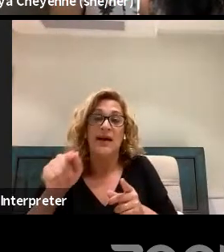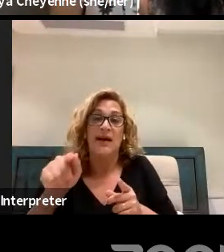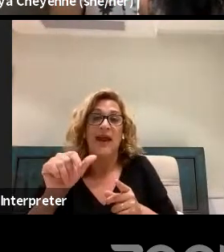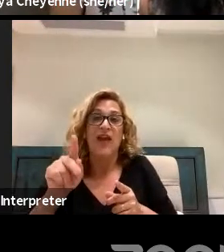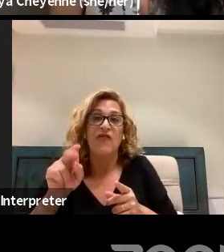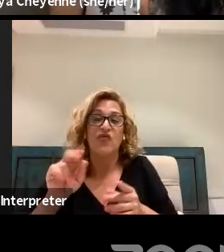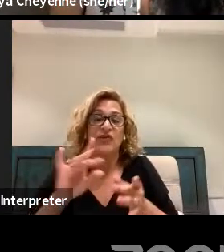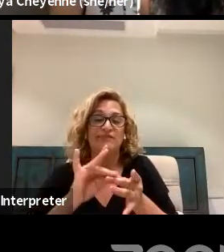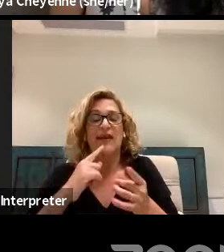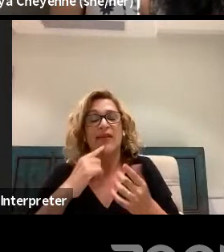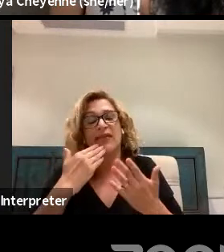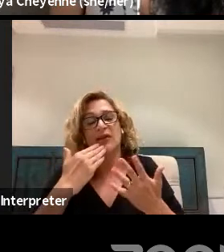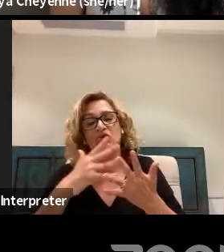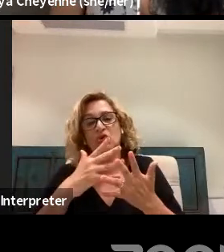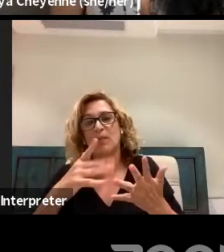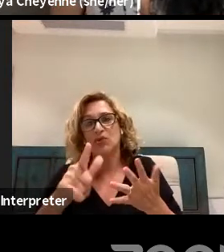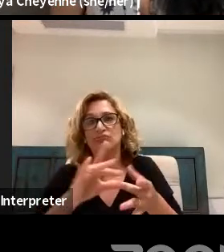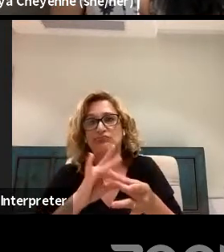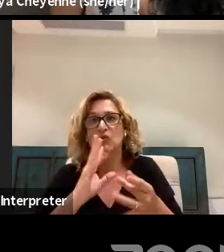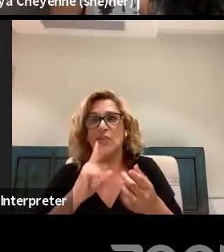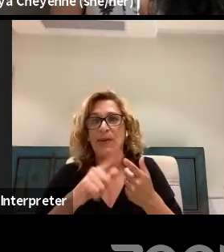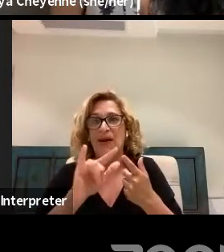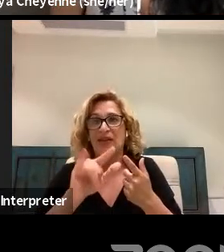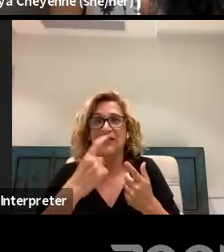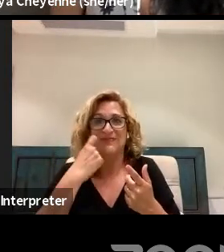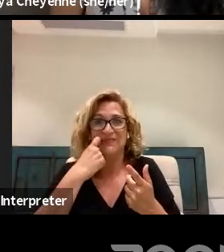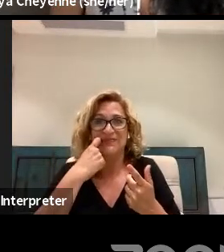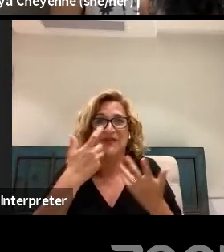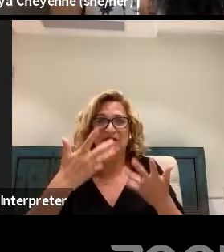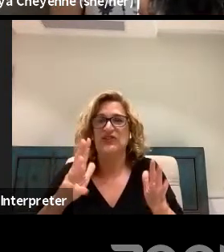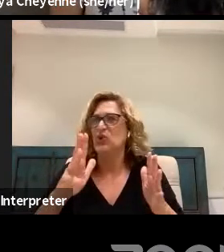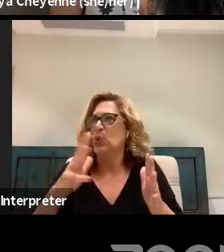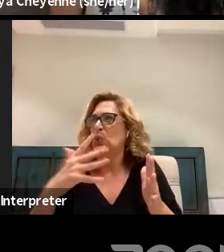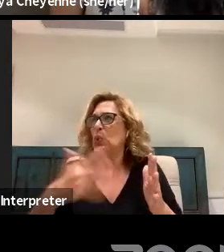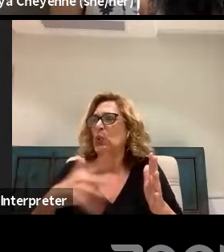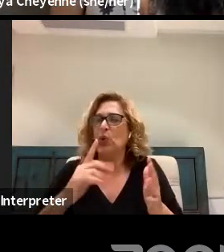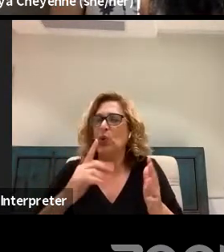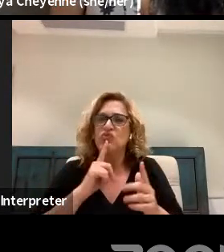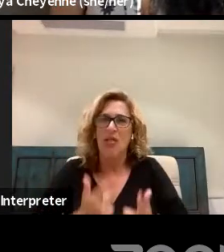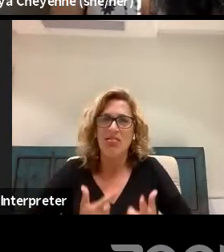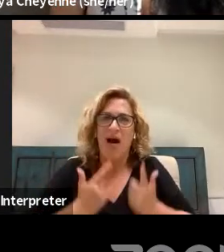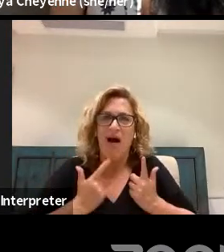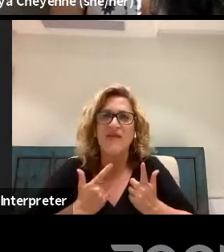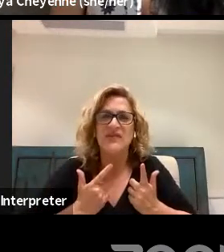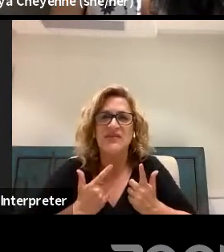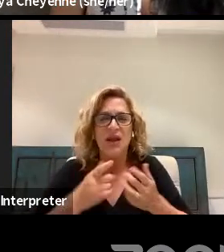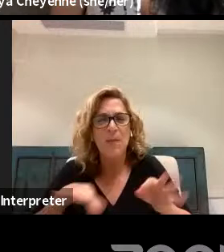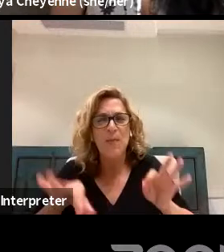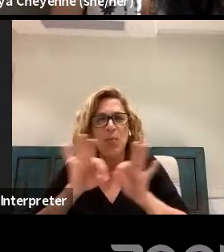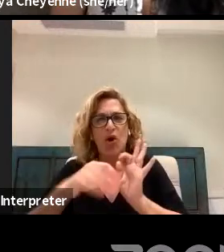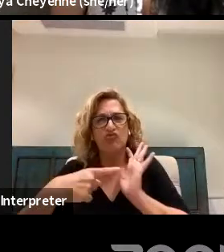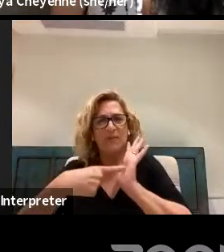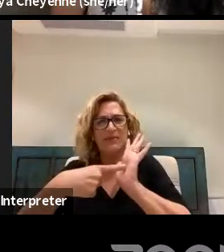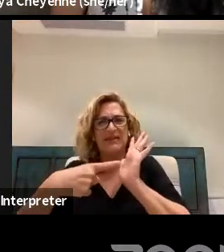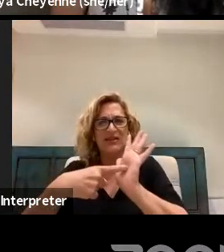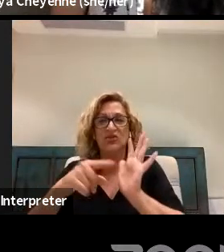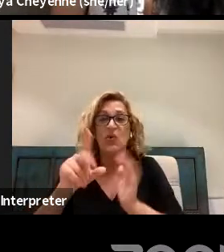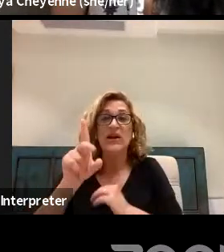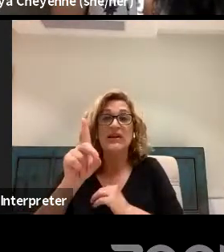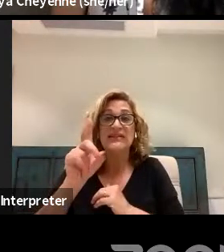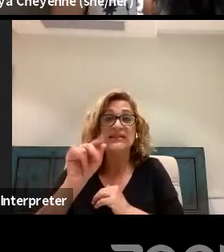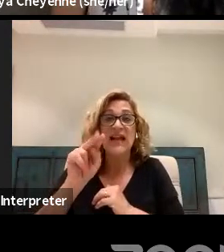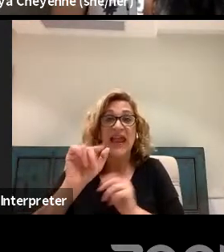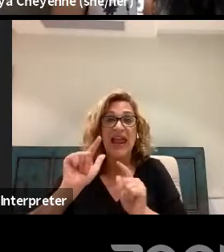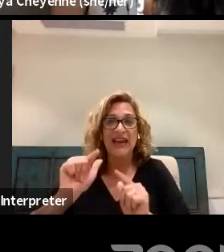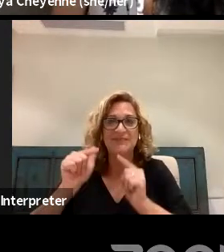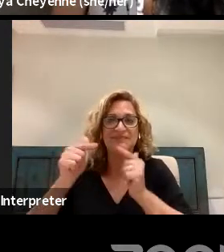That when real lives, as you brought up before, and the importance of that representation. So Diana, same question, really